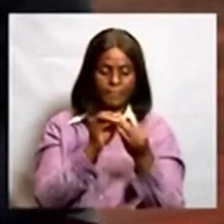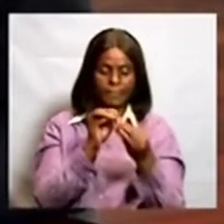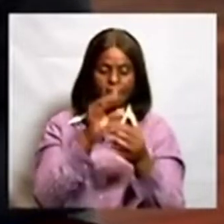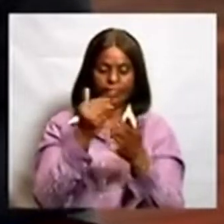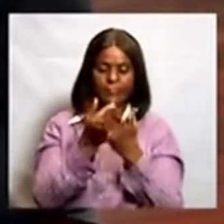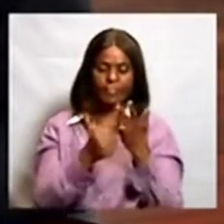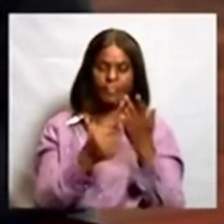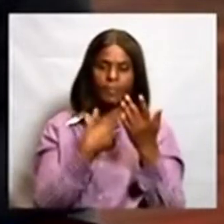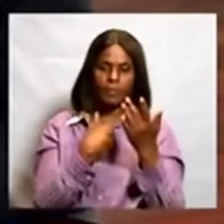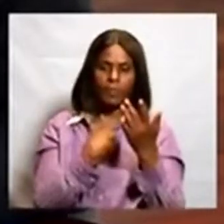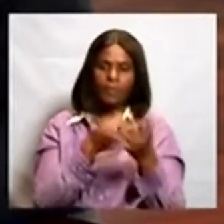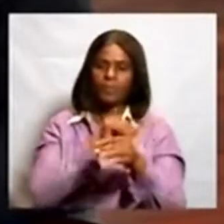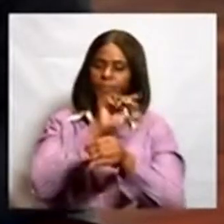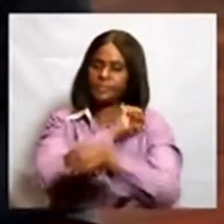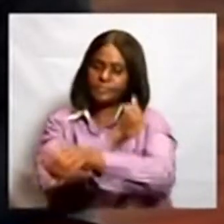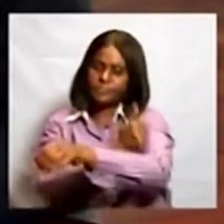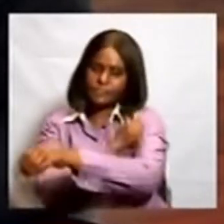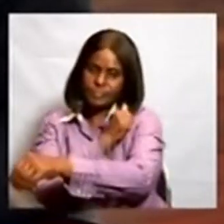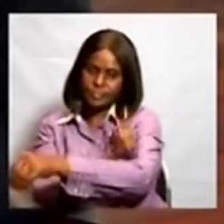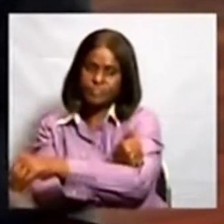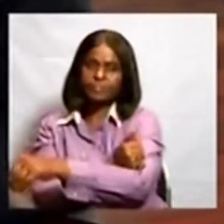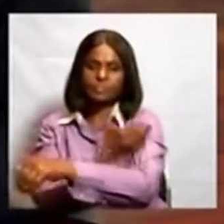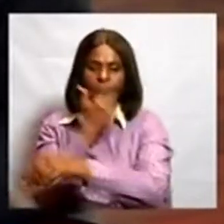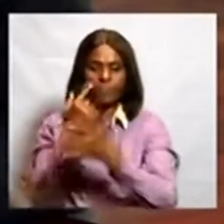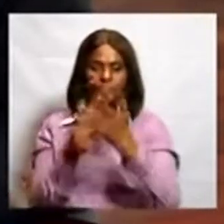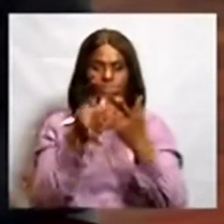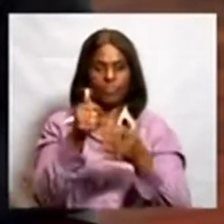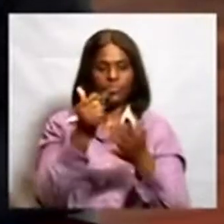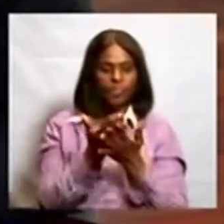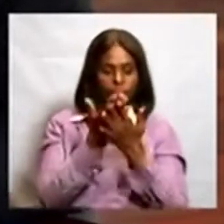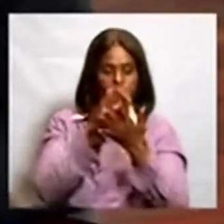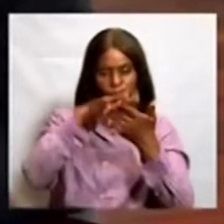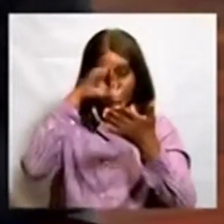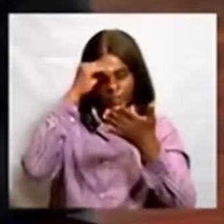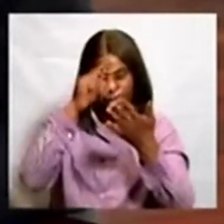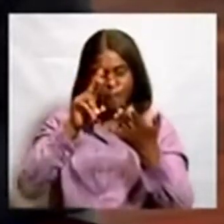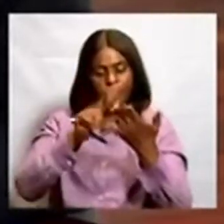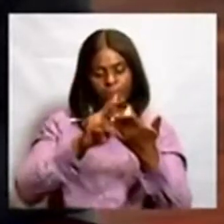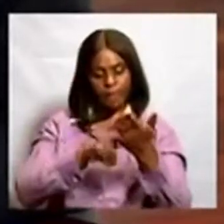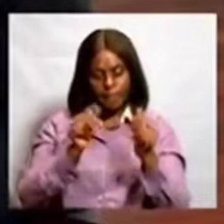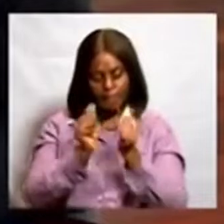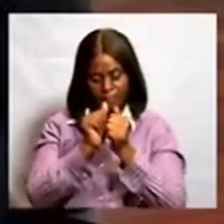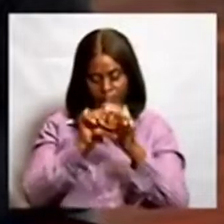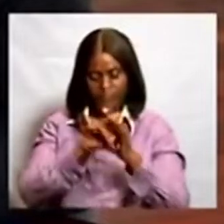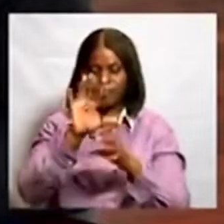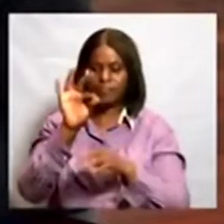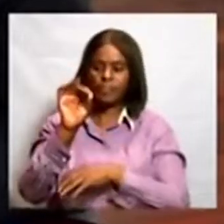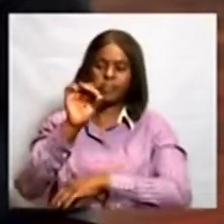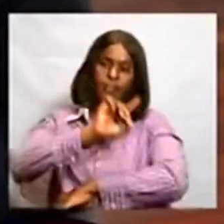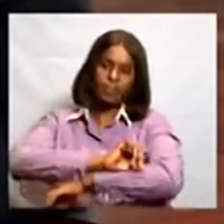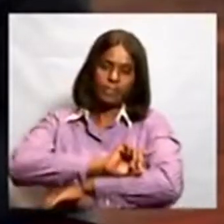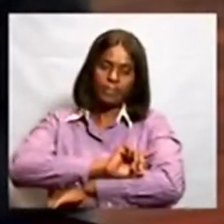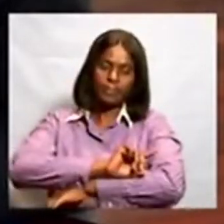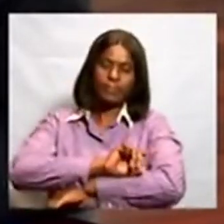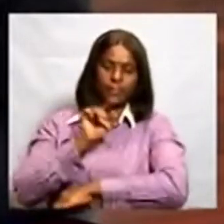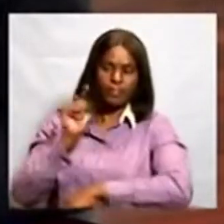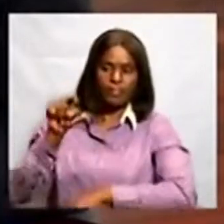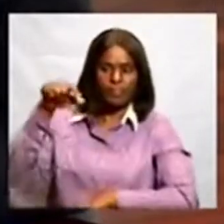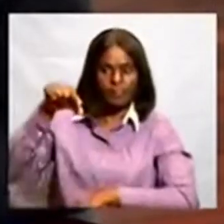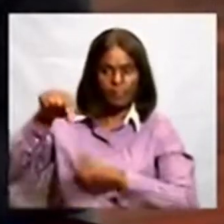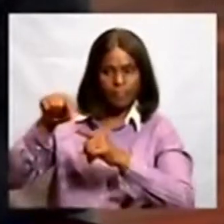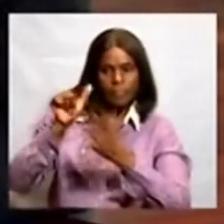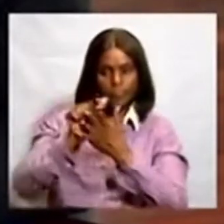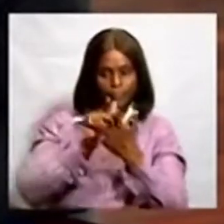requirement that appropriate authorities should submit learner achievement records within 90 days of qualification